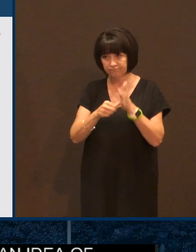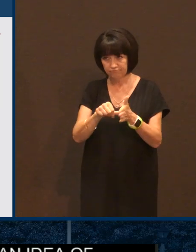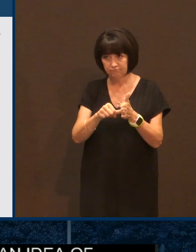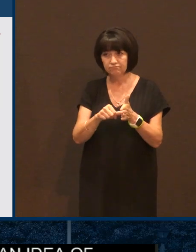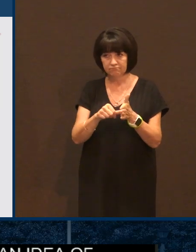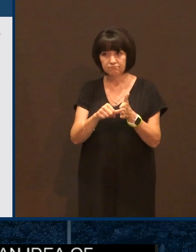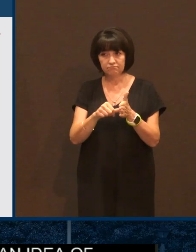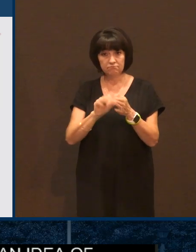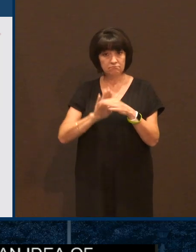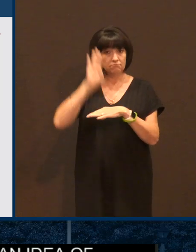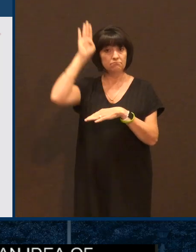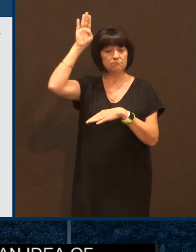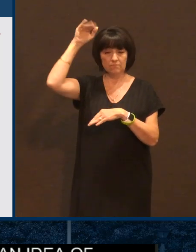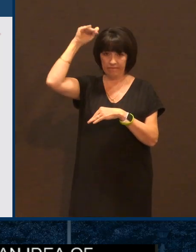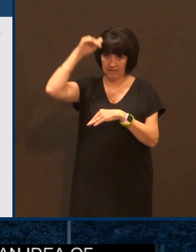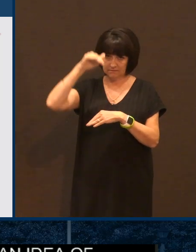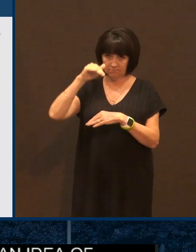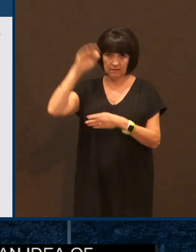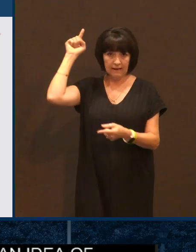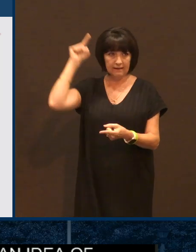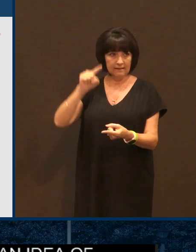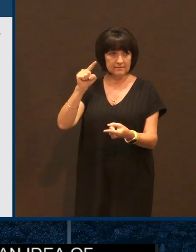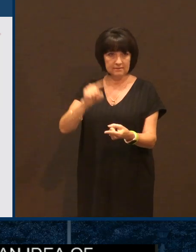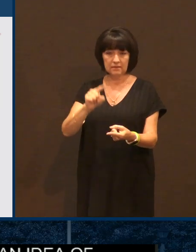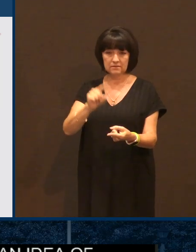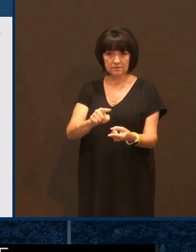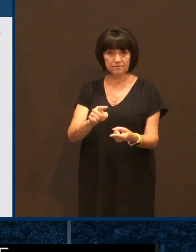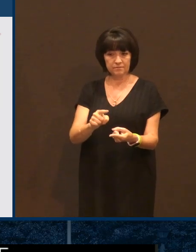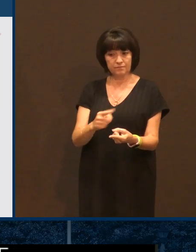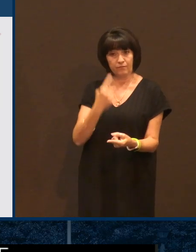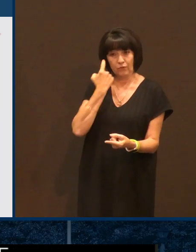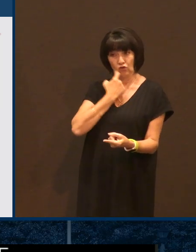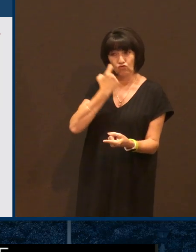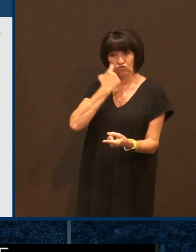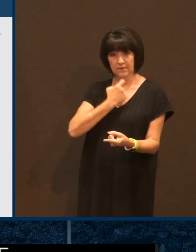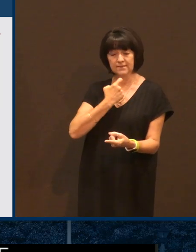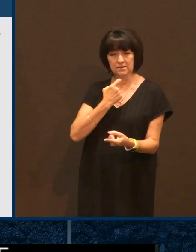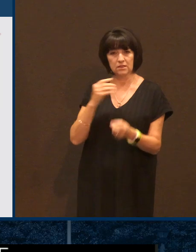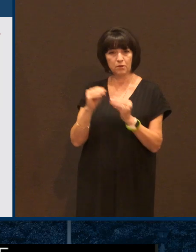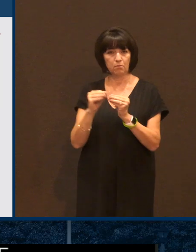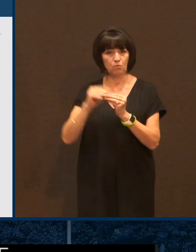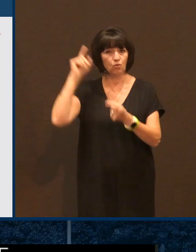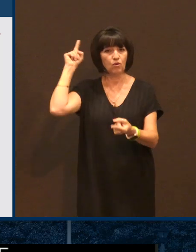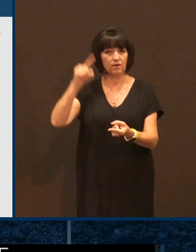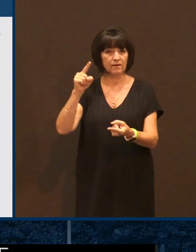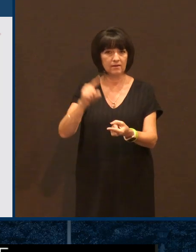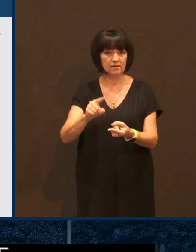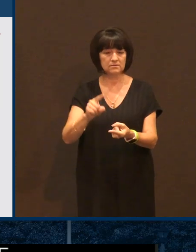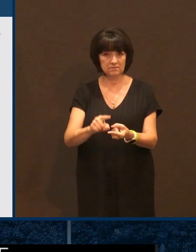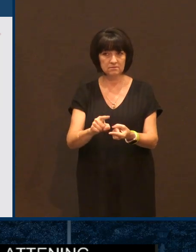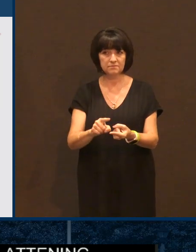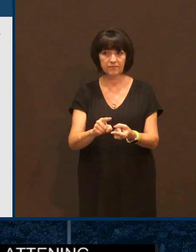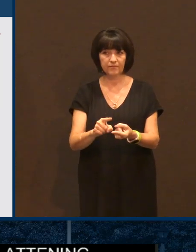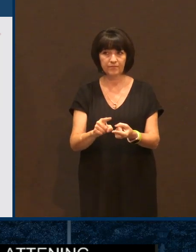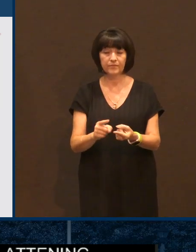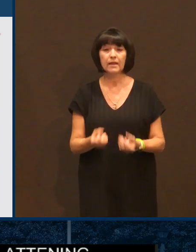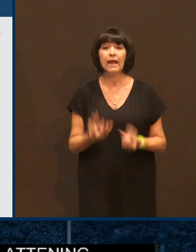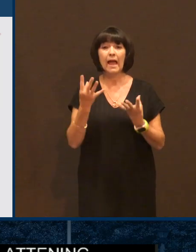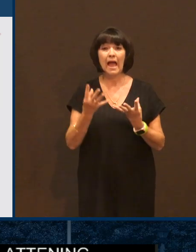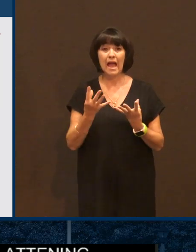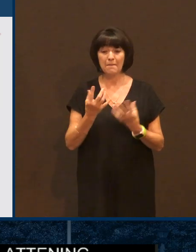the peak and flattening out more recently. And then the percent of persons tested positive, you can see the